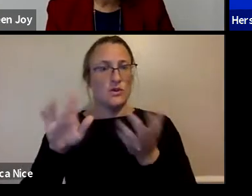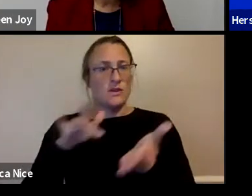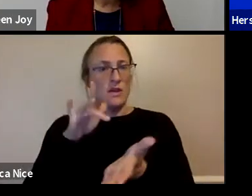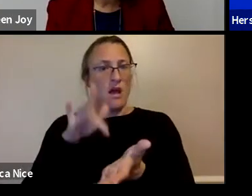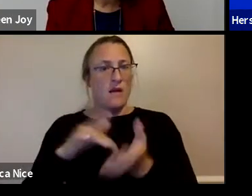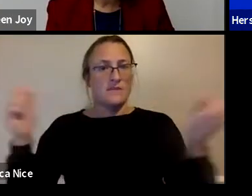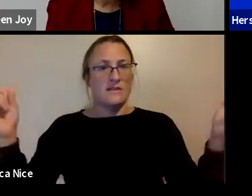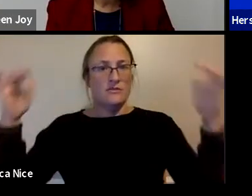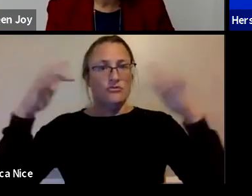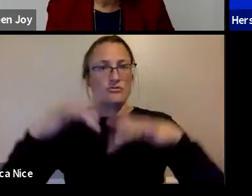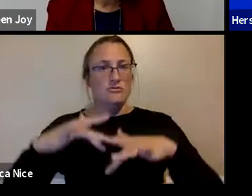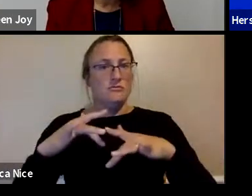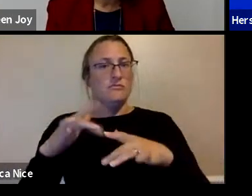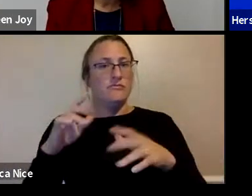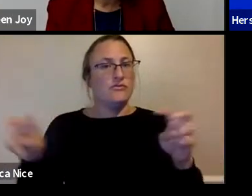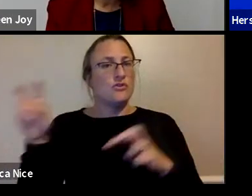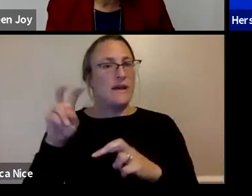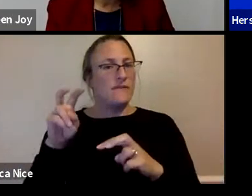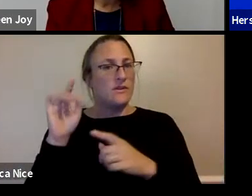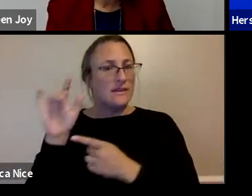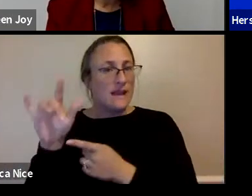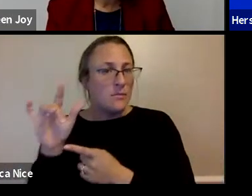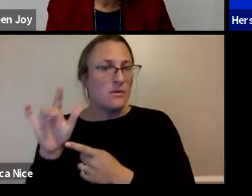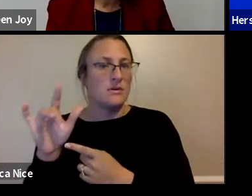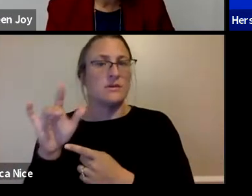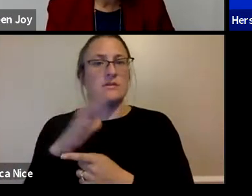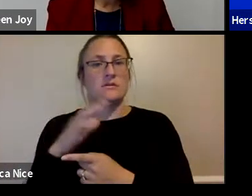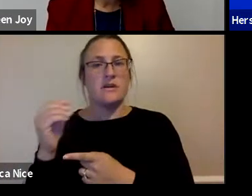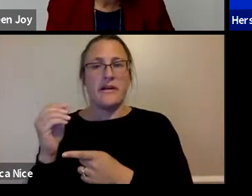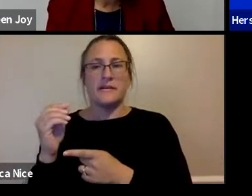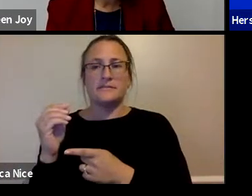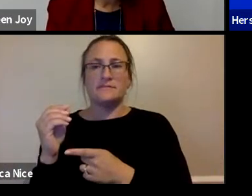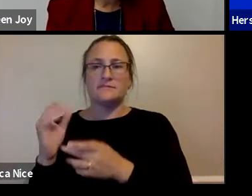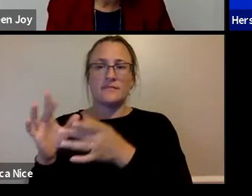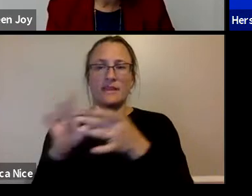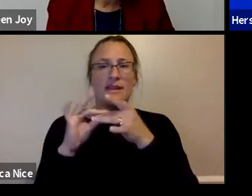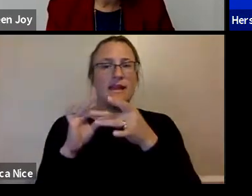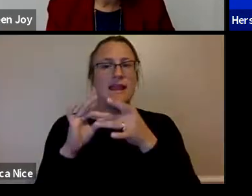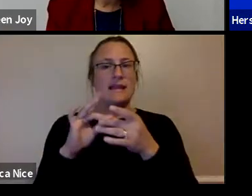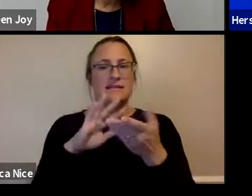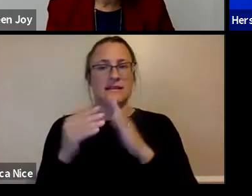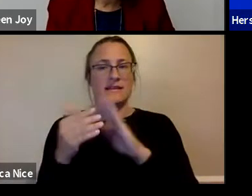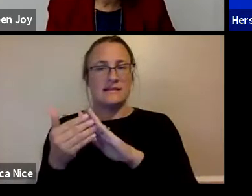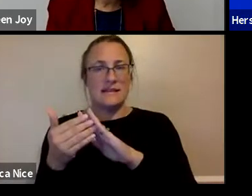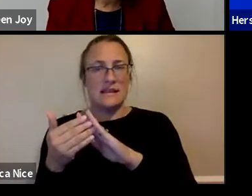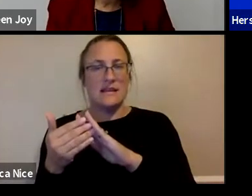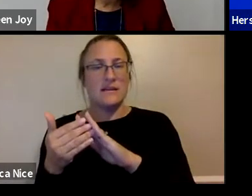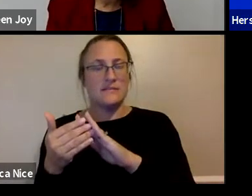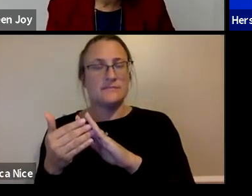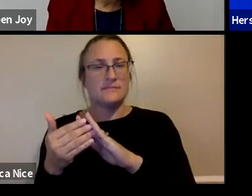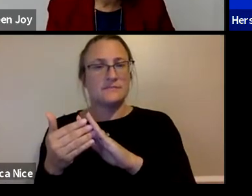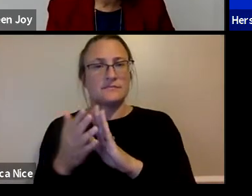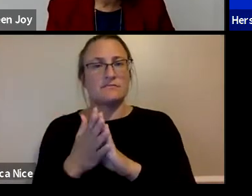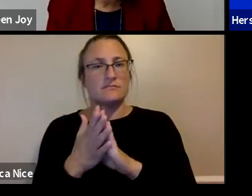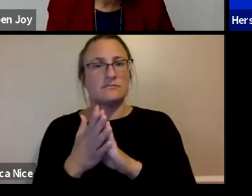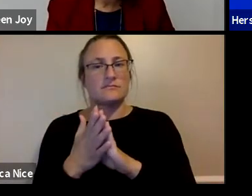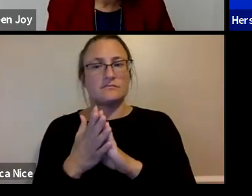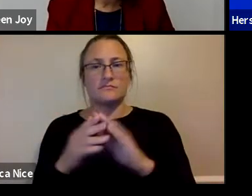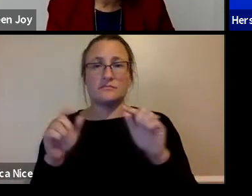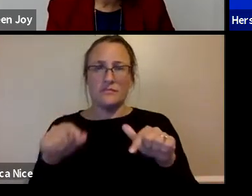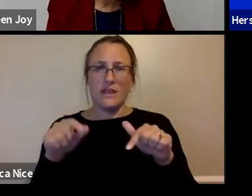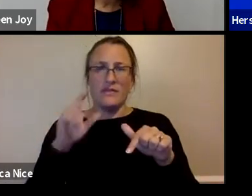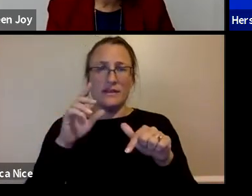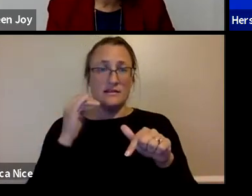travel, of airports and connecting the cities this way. This will